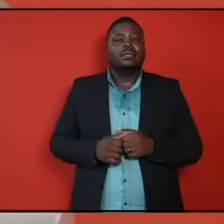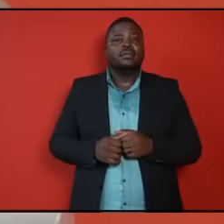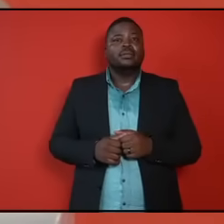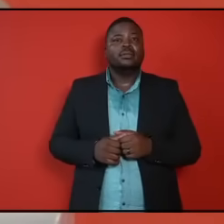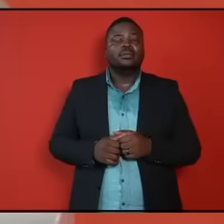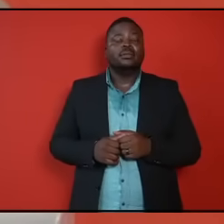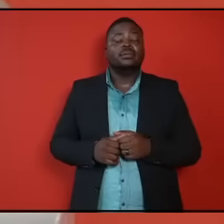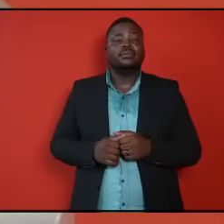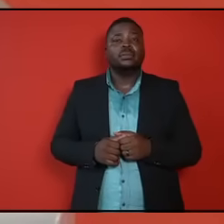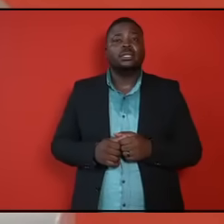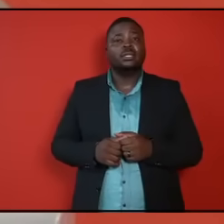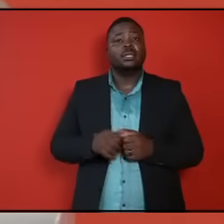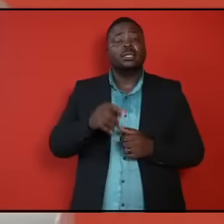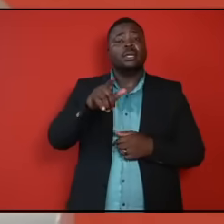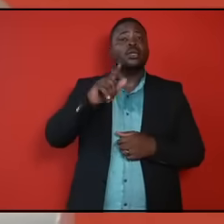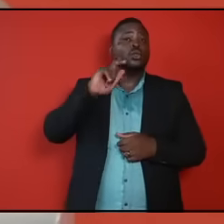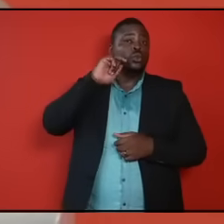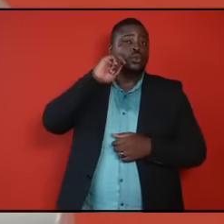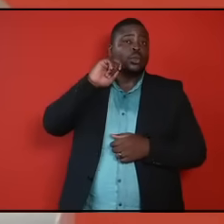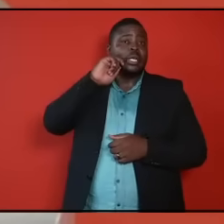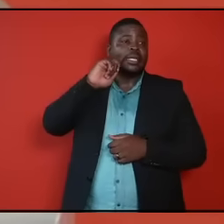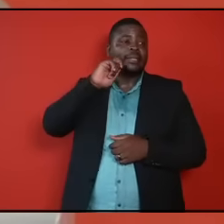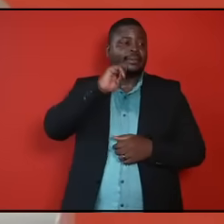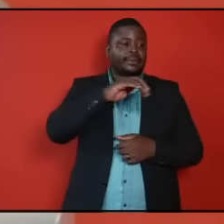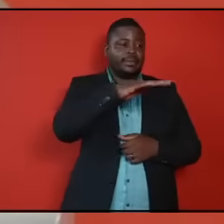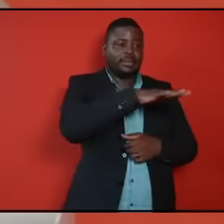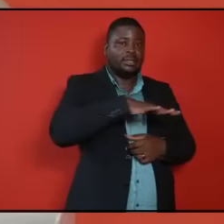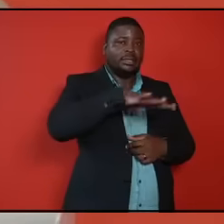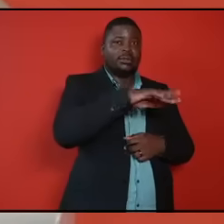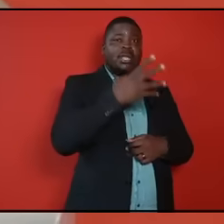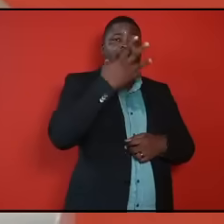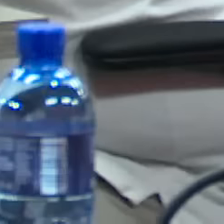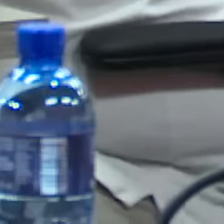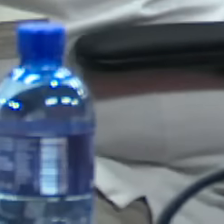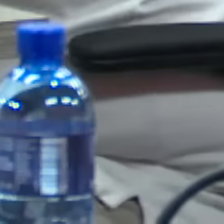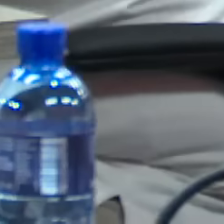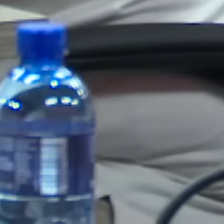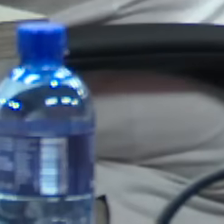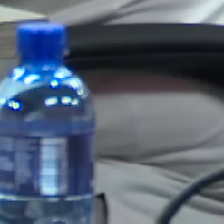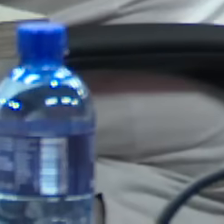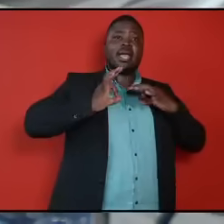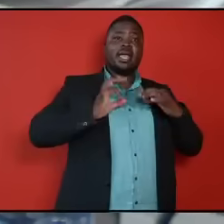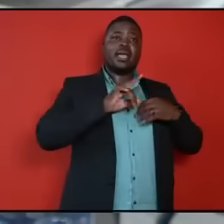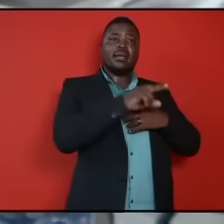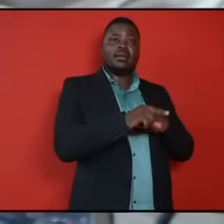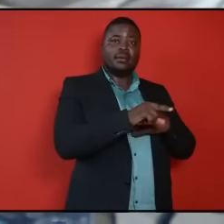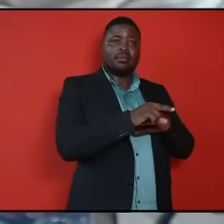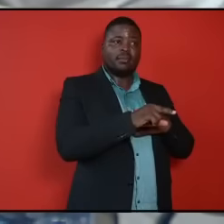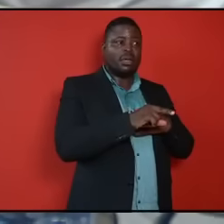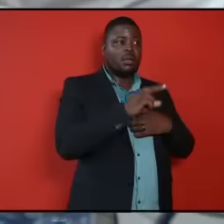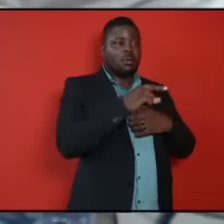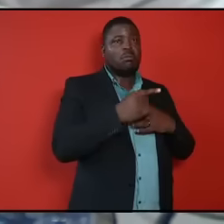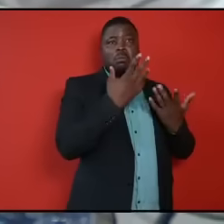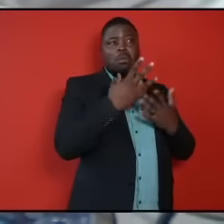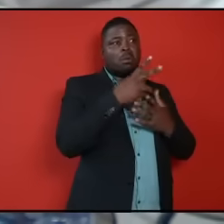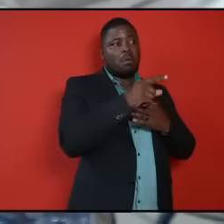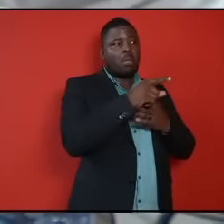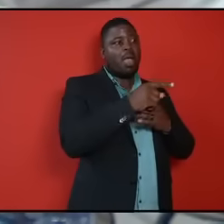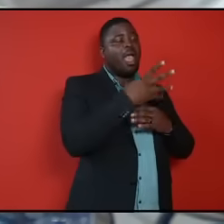what is that thing? Of Tshwane. You have a mayor who doesn't have numbers closer to our